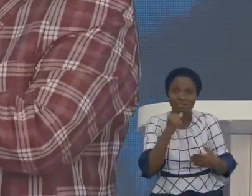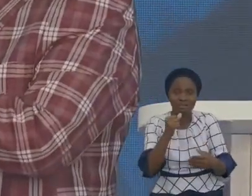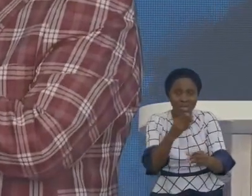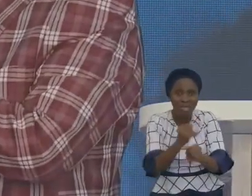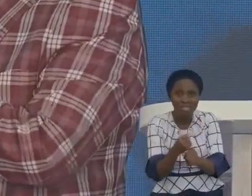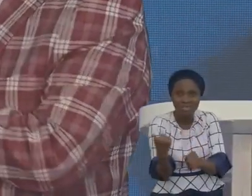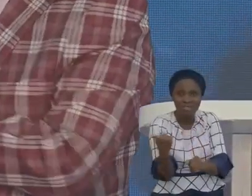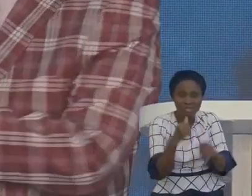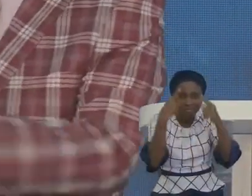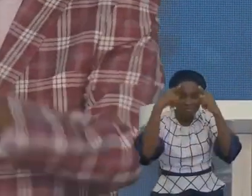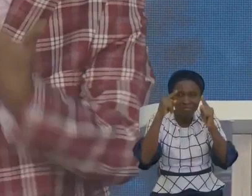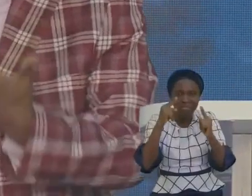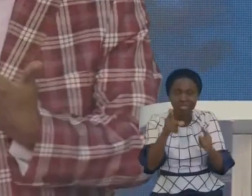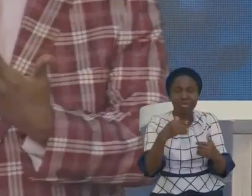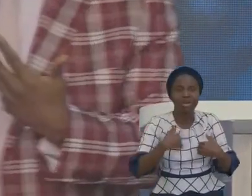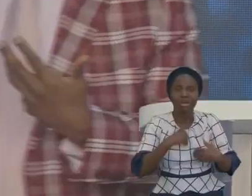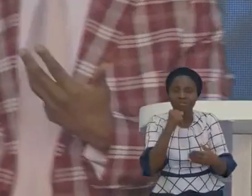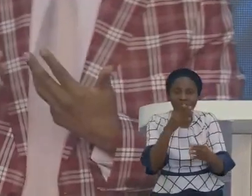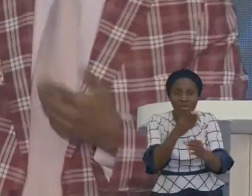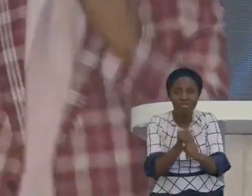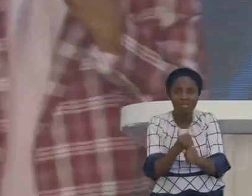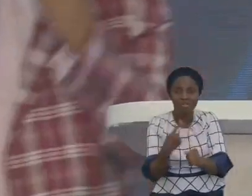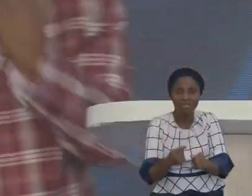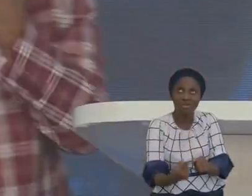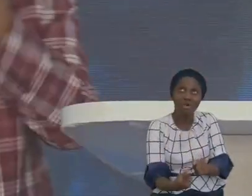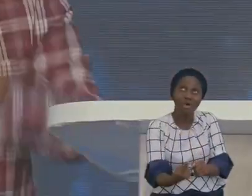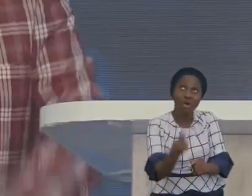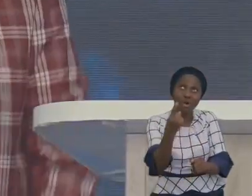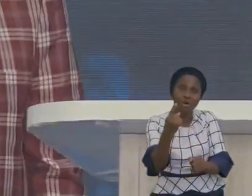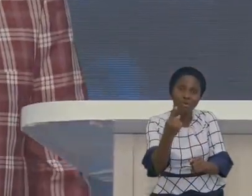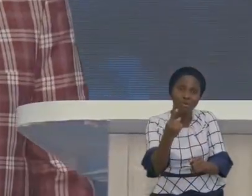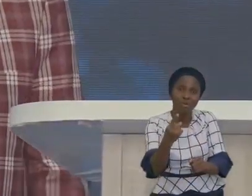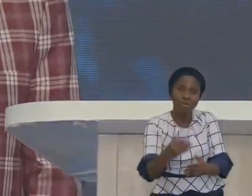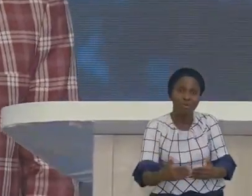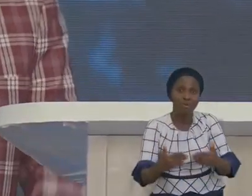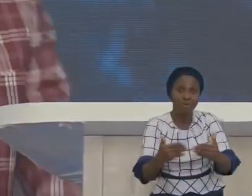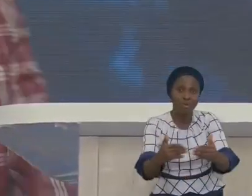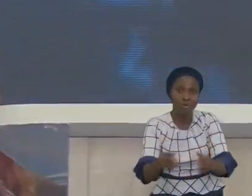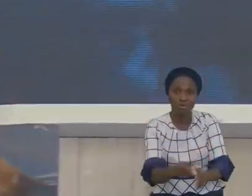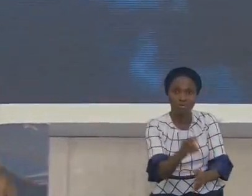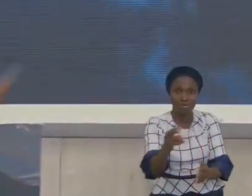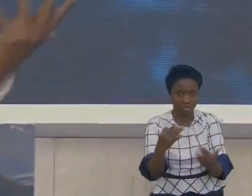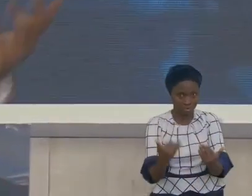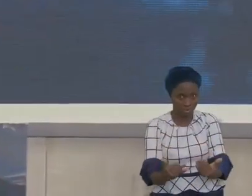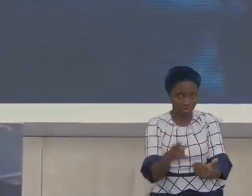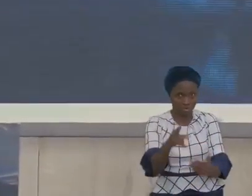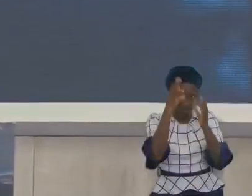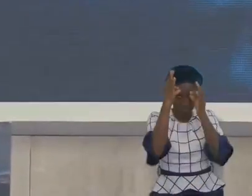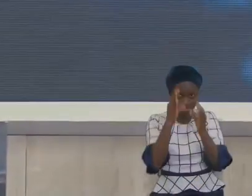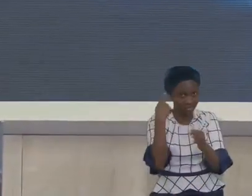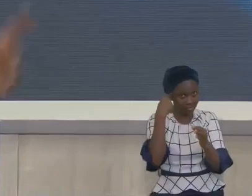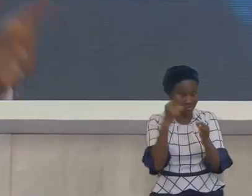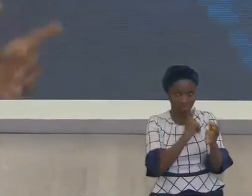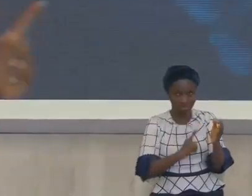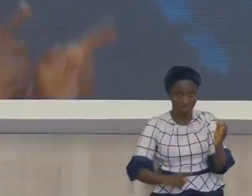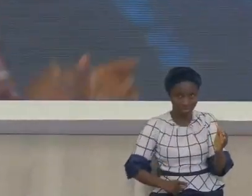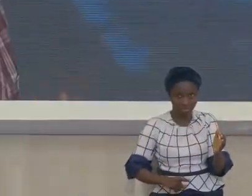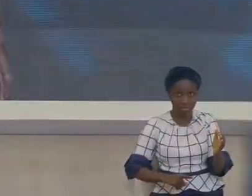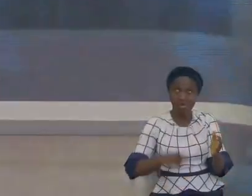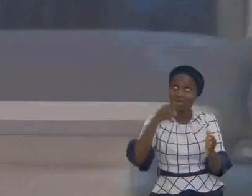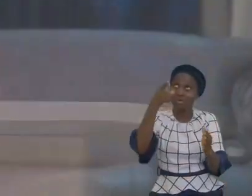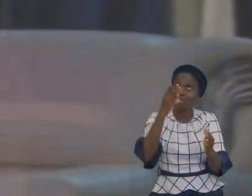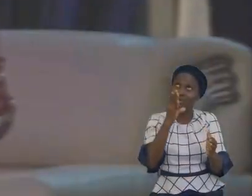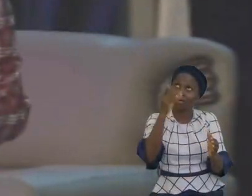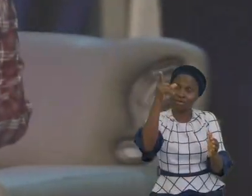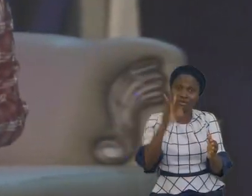the Lord. He says, come. I'm the only one that can take you higher. He says, come. I'm the only one